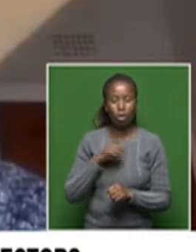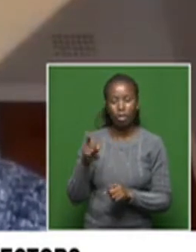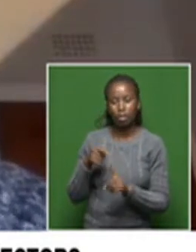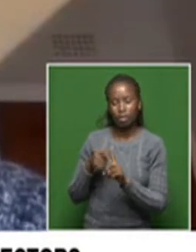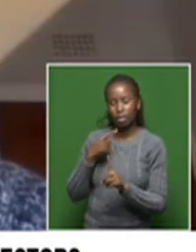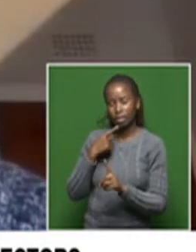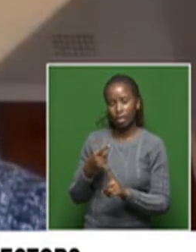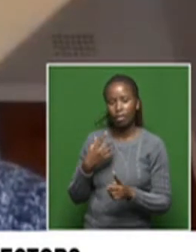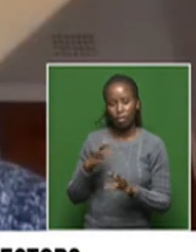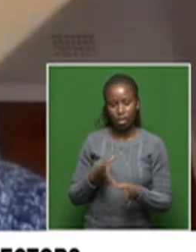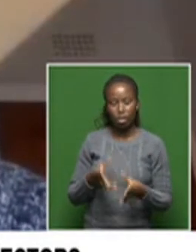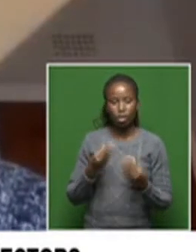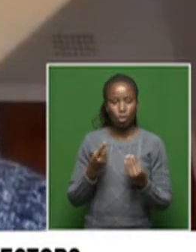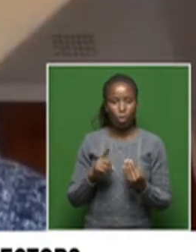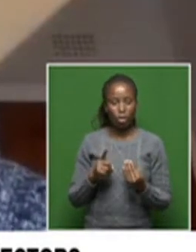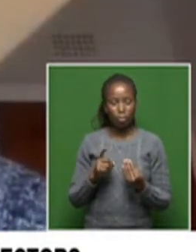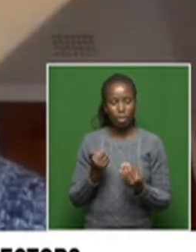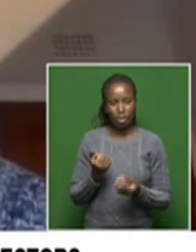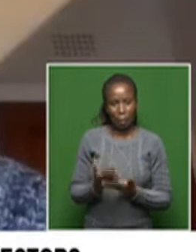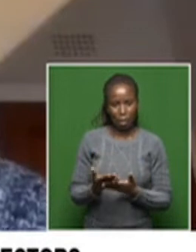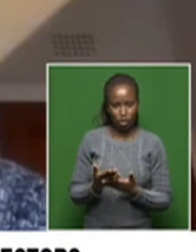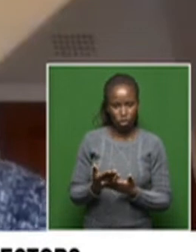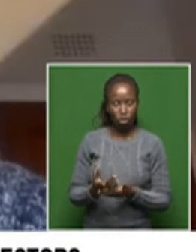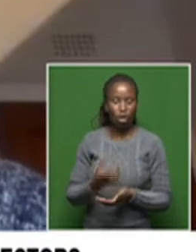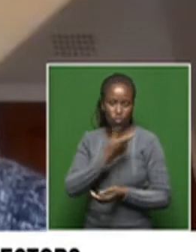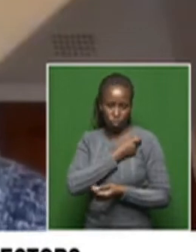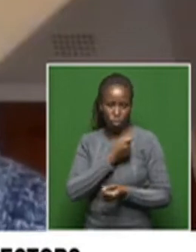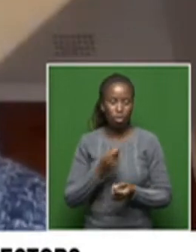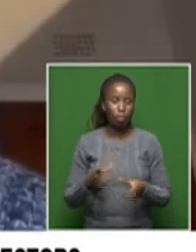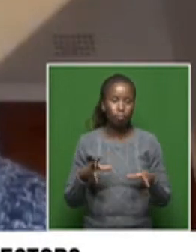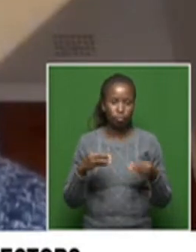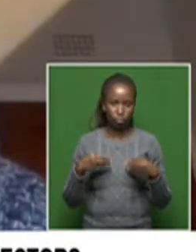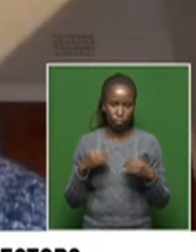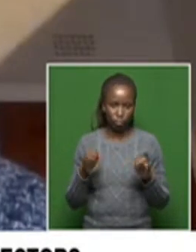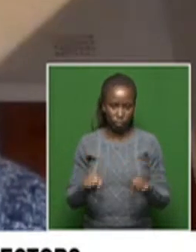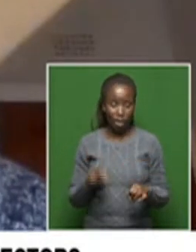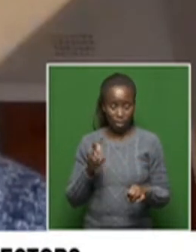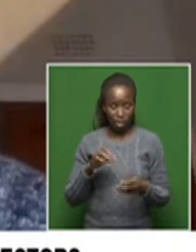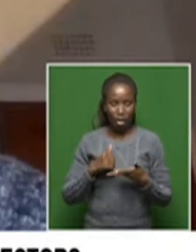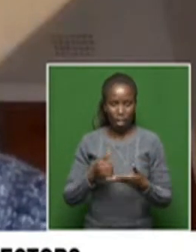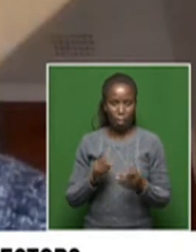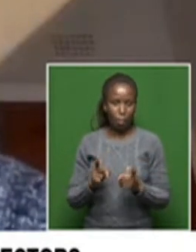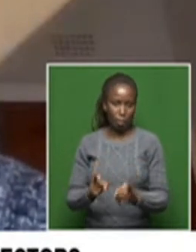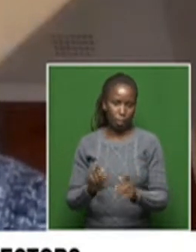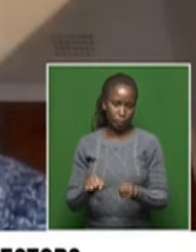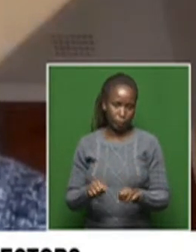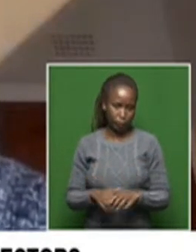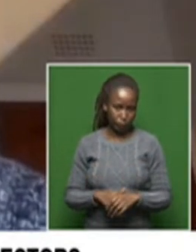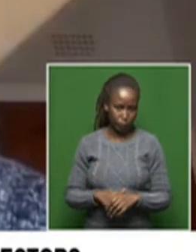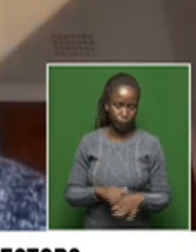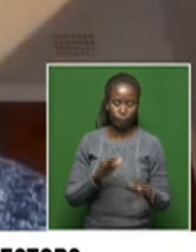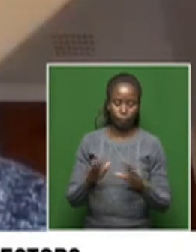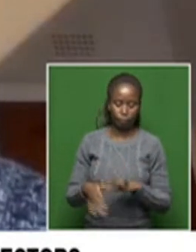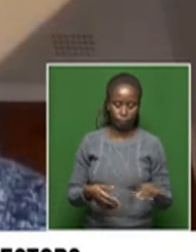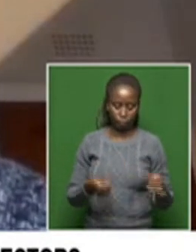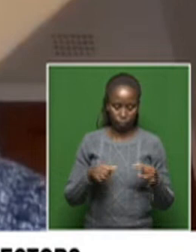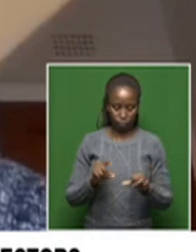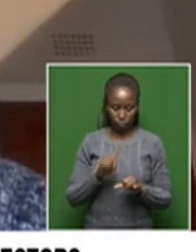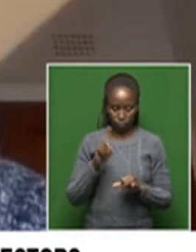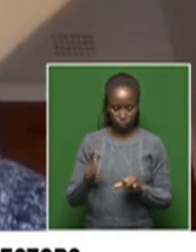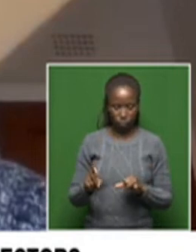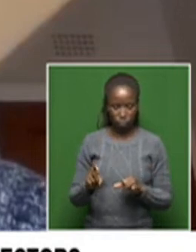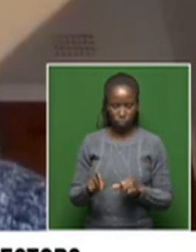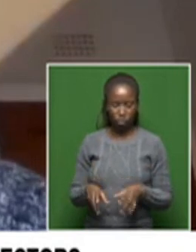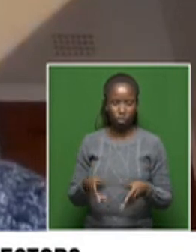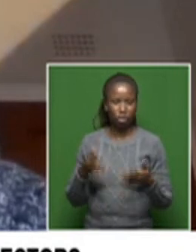taking rolling submissions. So that's really how we're trying to fast track the process. And then the next question is, in the pipeline